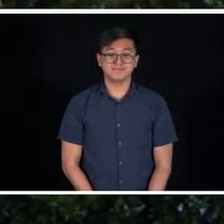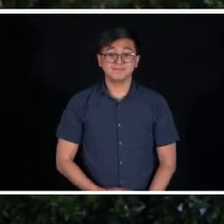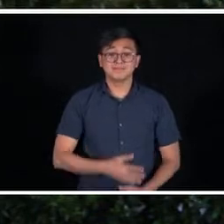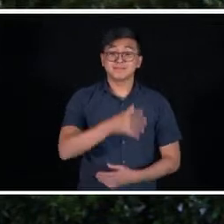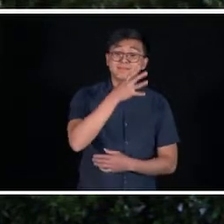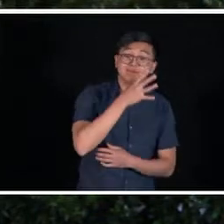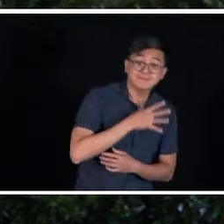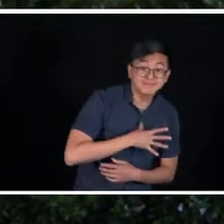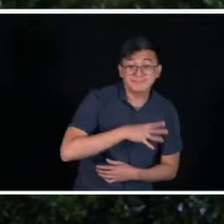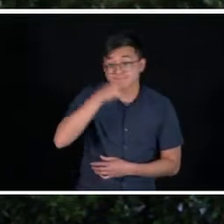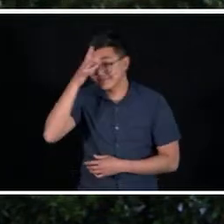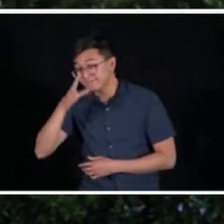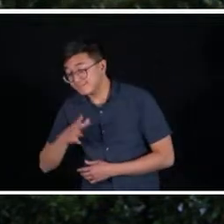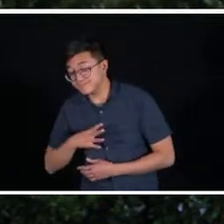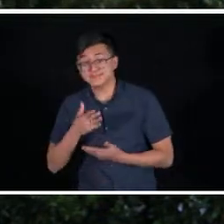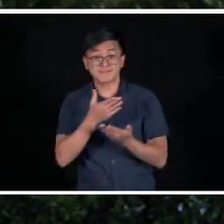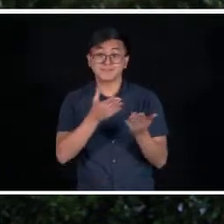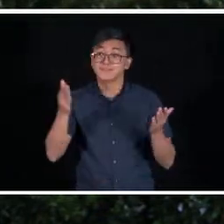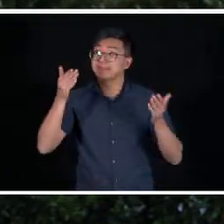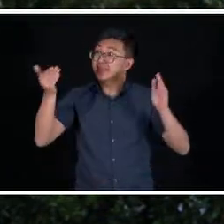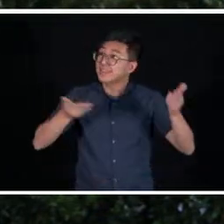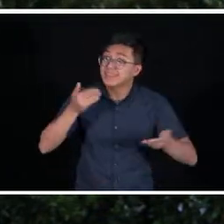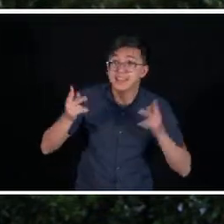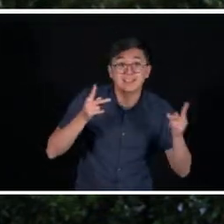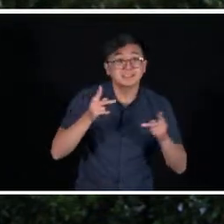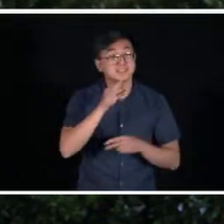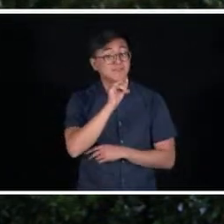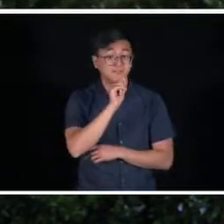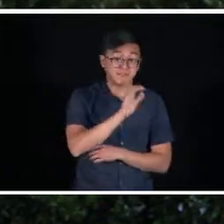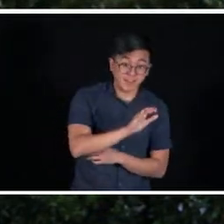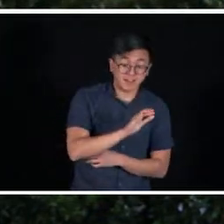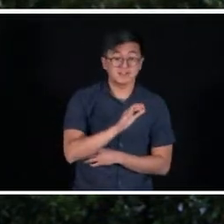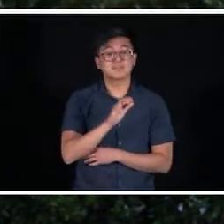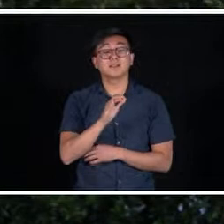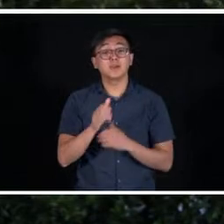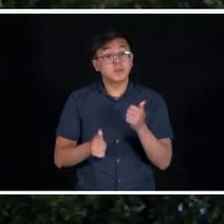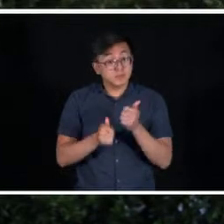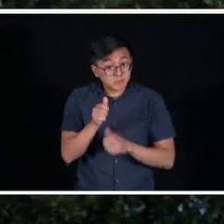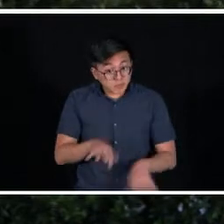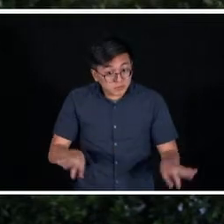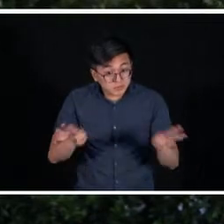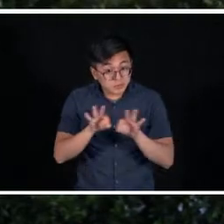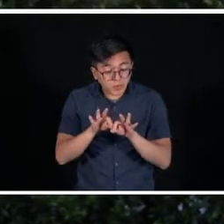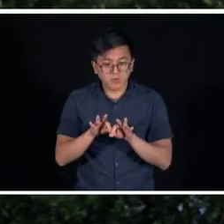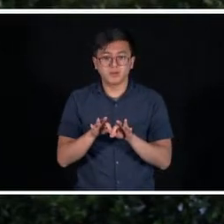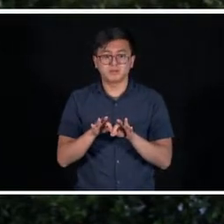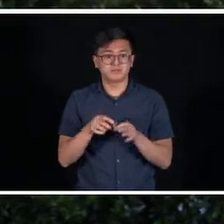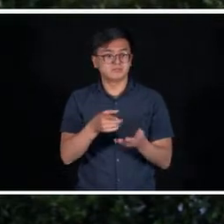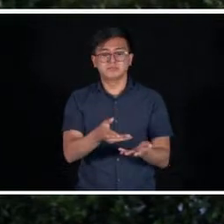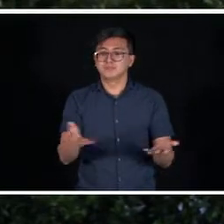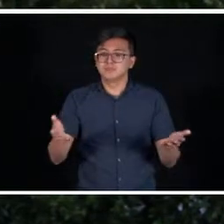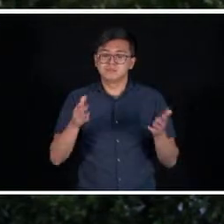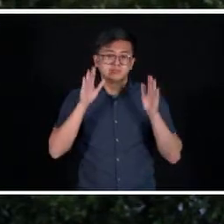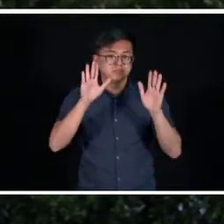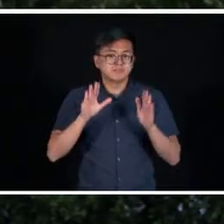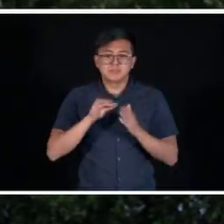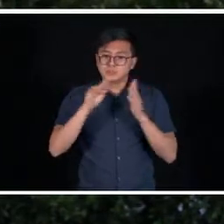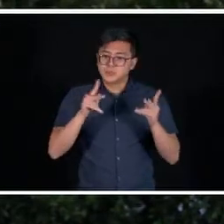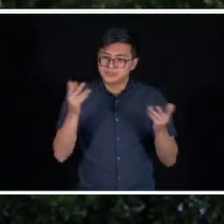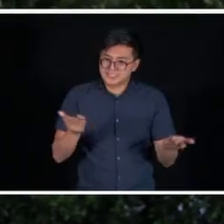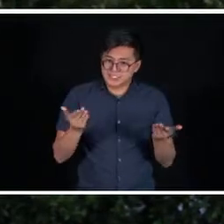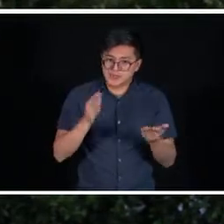Ladies and gentlemen, distinguished guests, faculty members, and most importantly, the incredible students of Mt